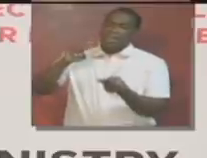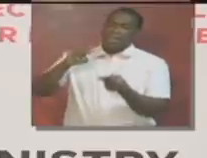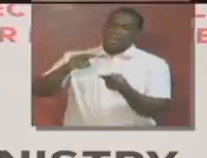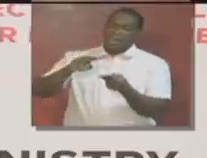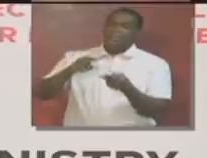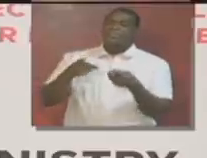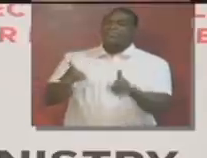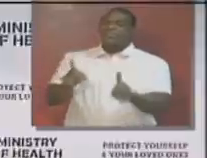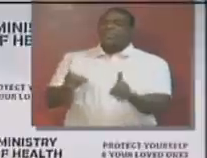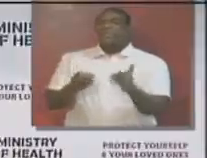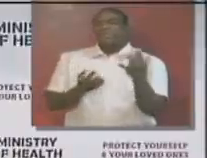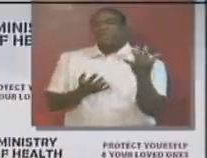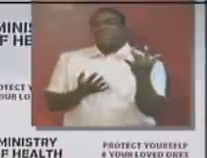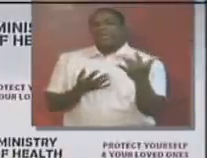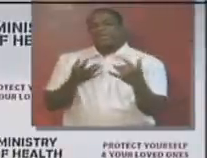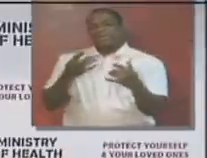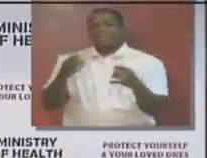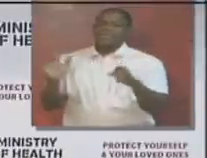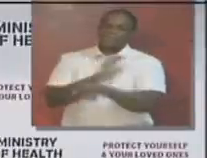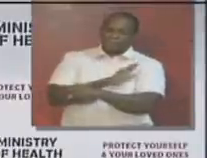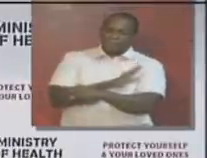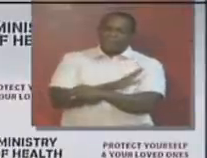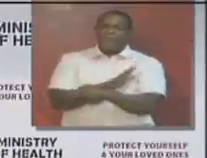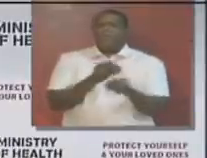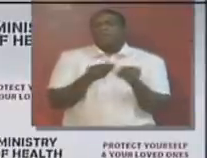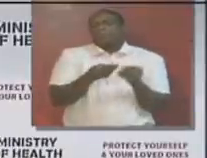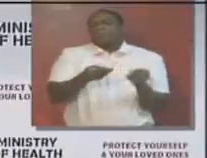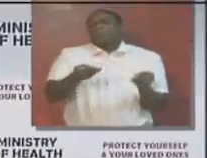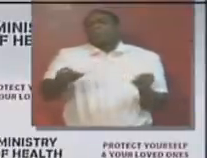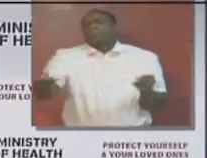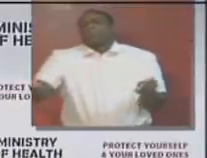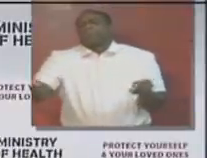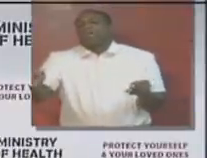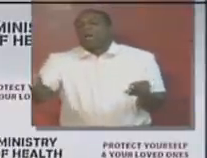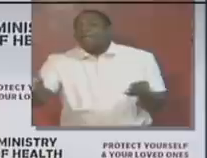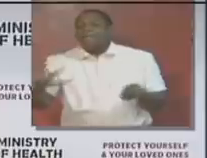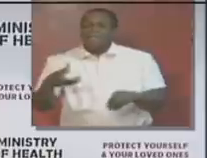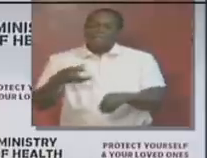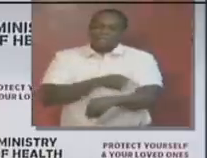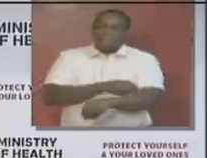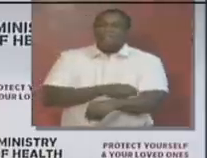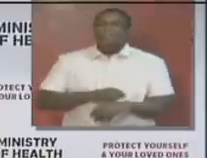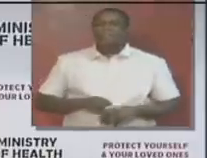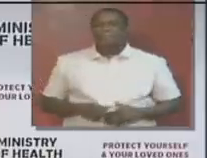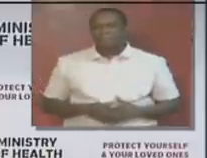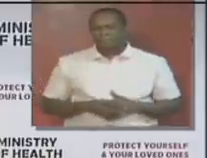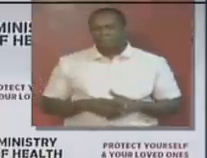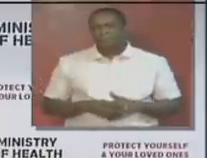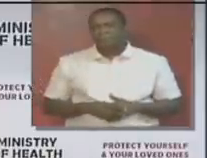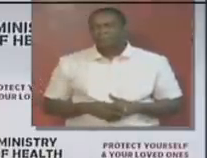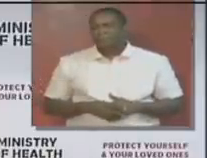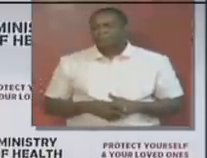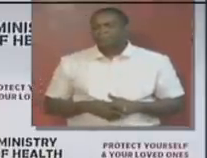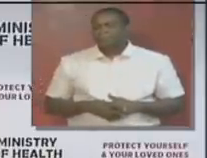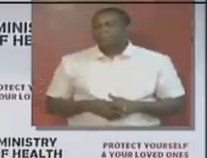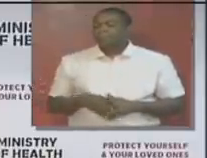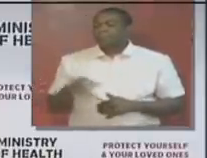program. Thank you very much. And we go to AZP News for a follow-up question, please.